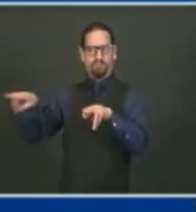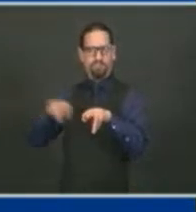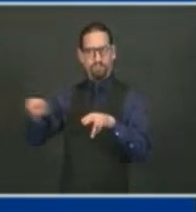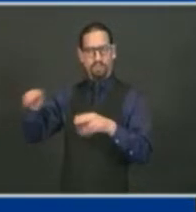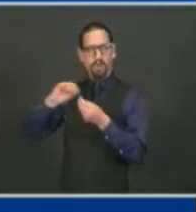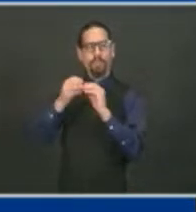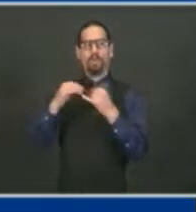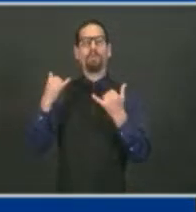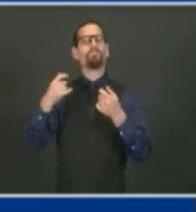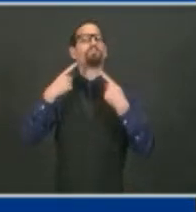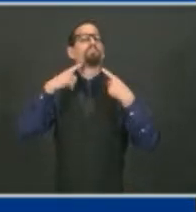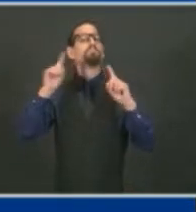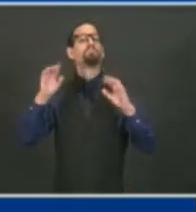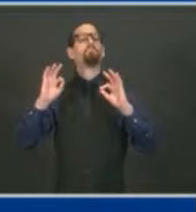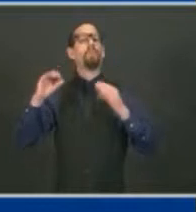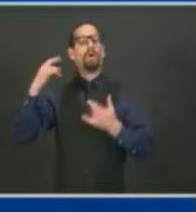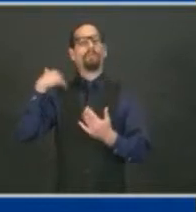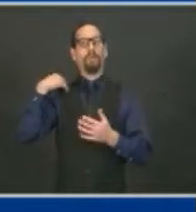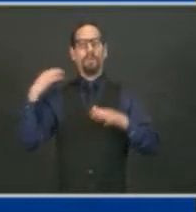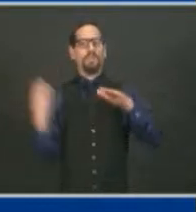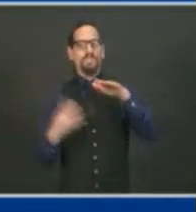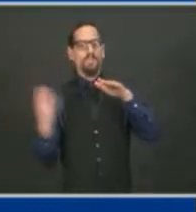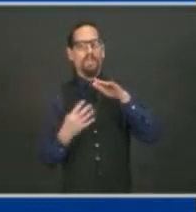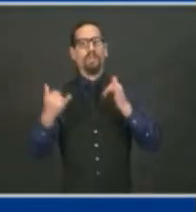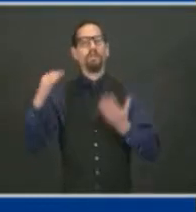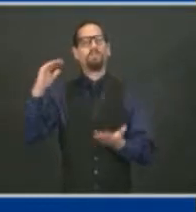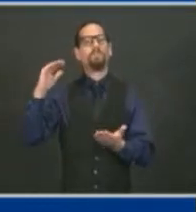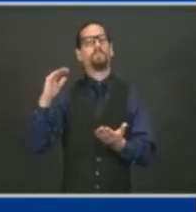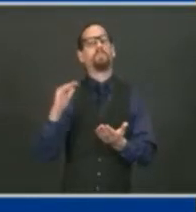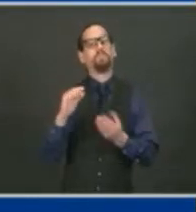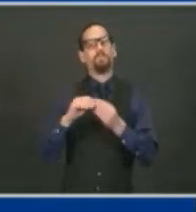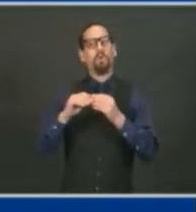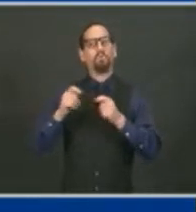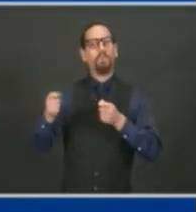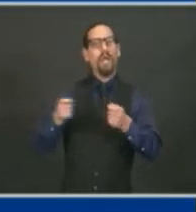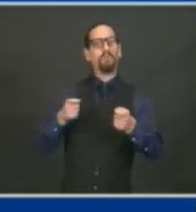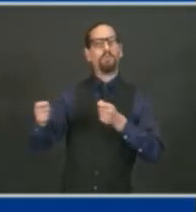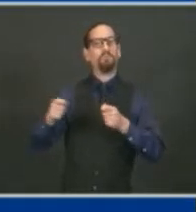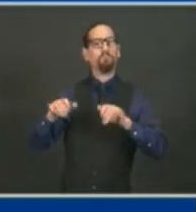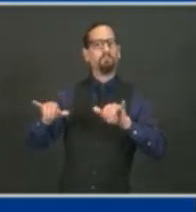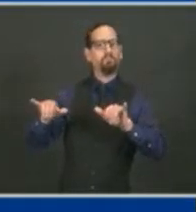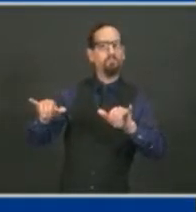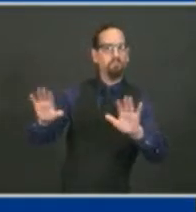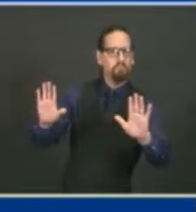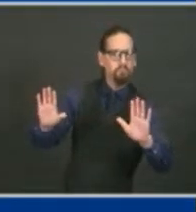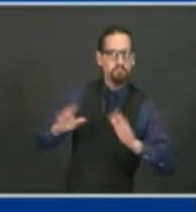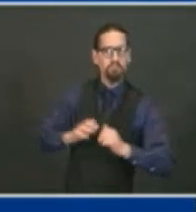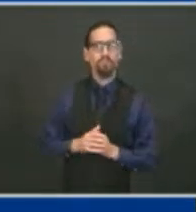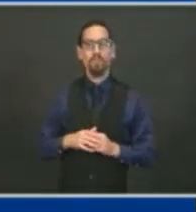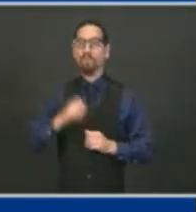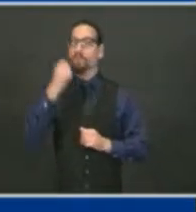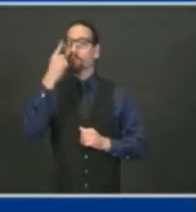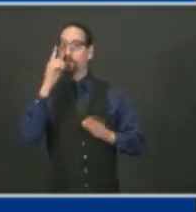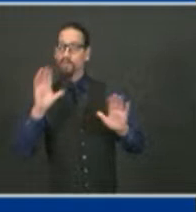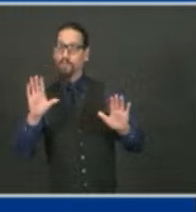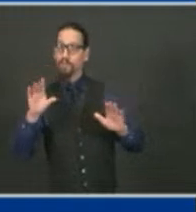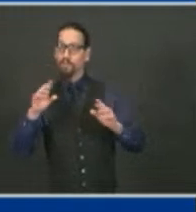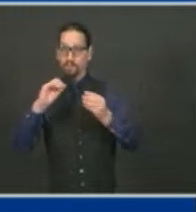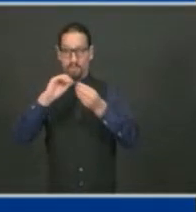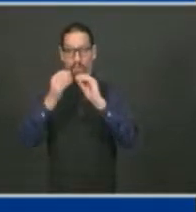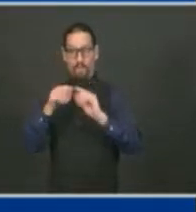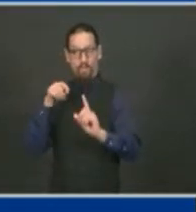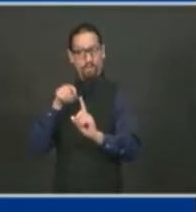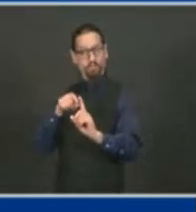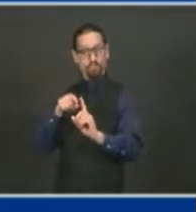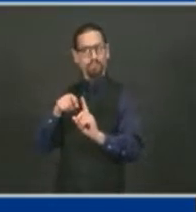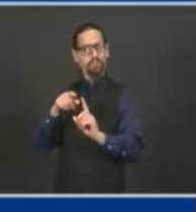look at the numbers today and over the last few days, you see it isn't a fluke, and it's a trend